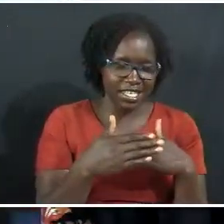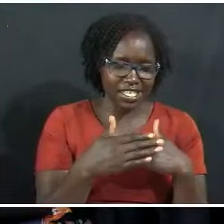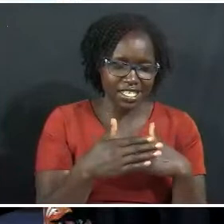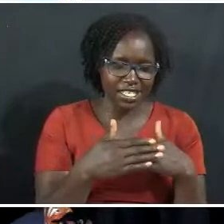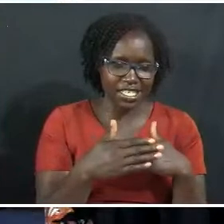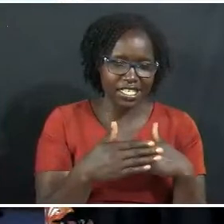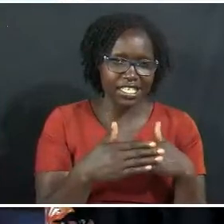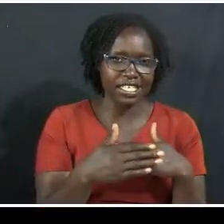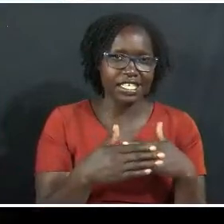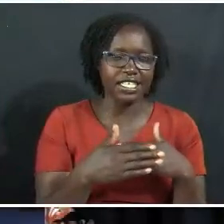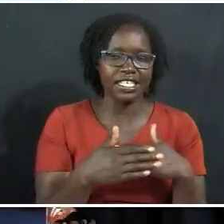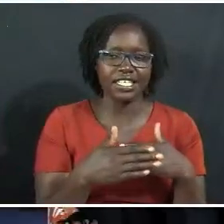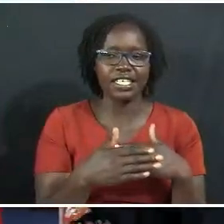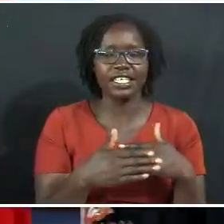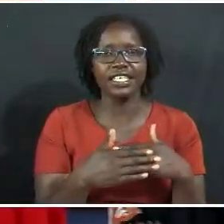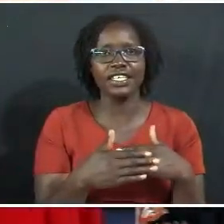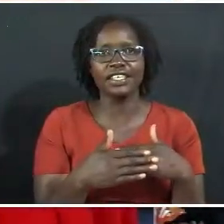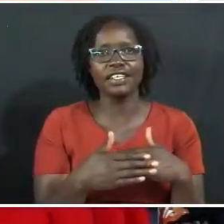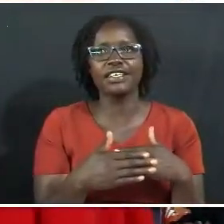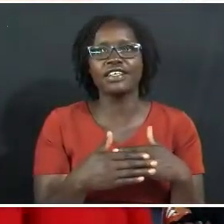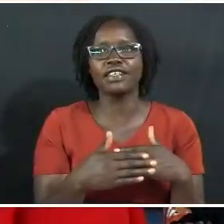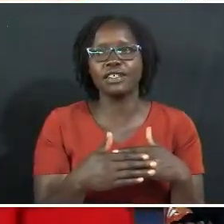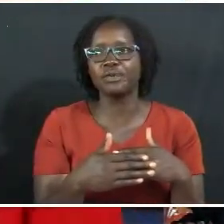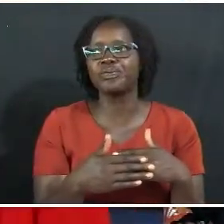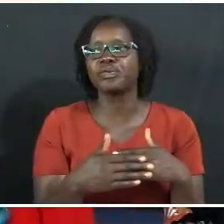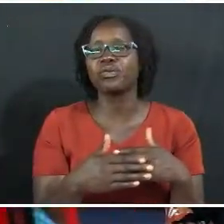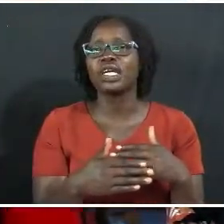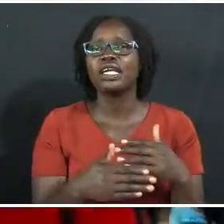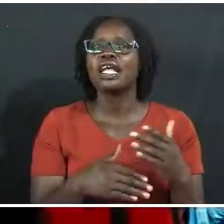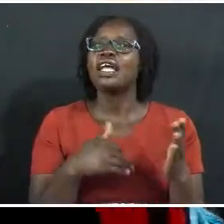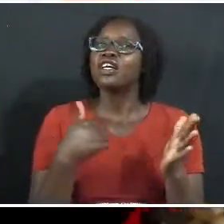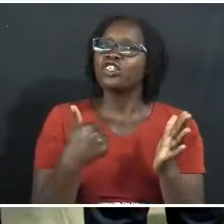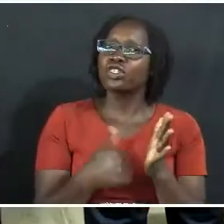Troubled souls, the Savior can see.